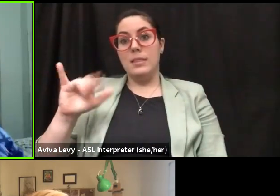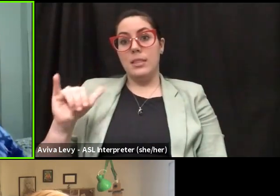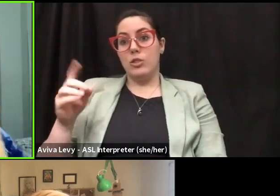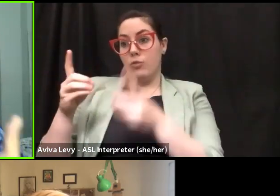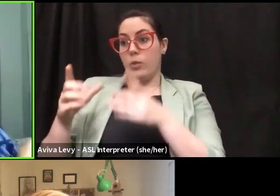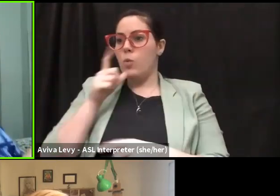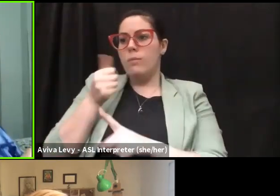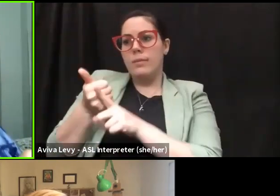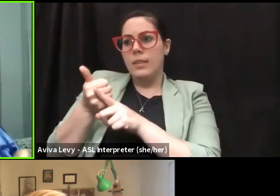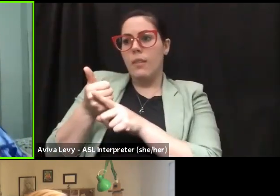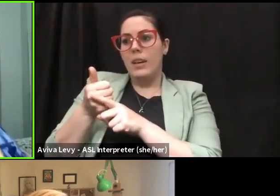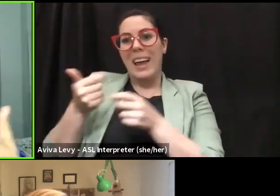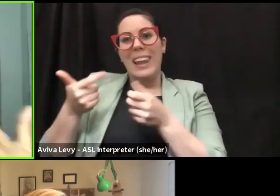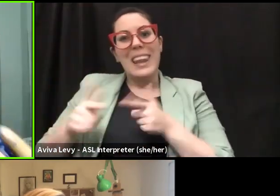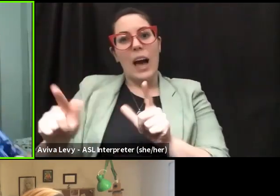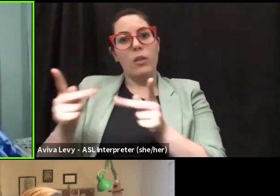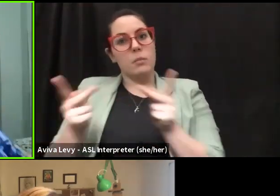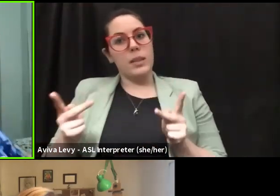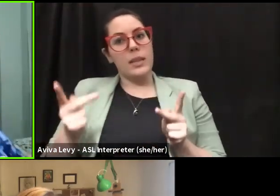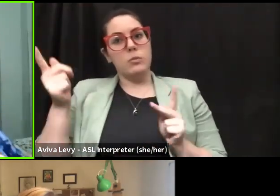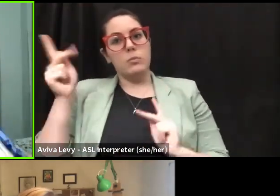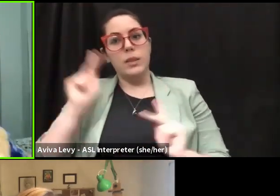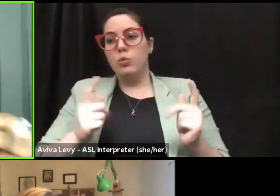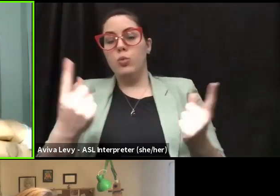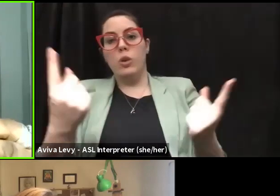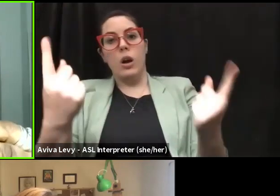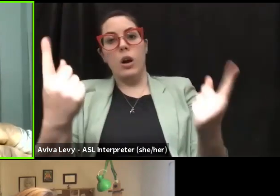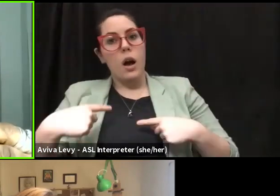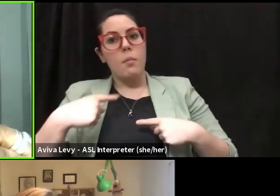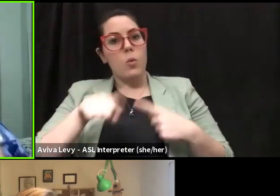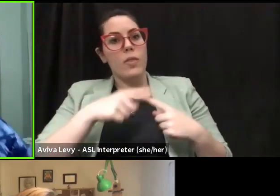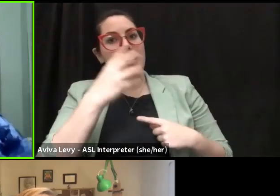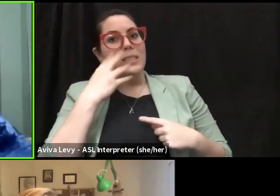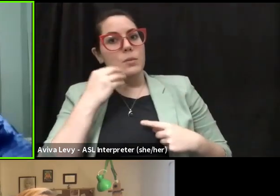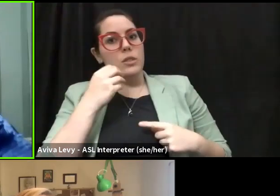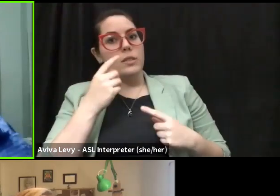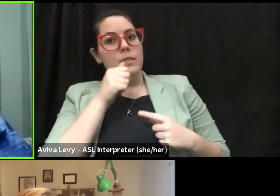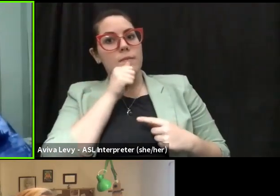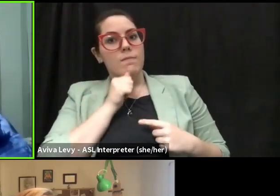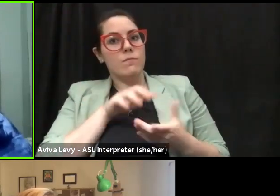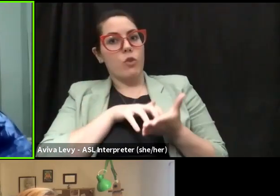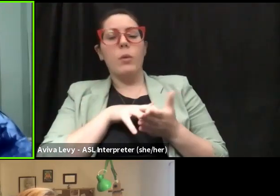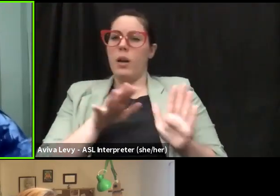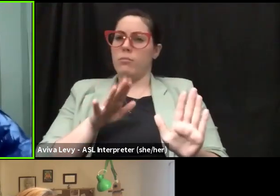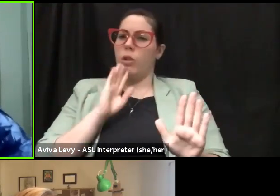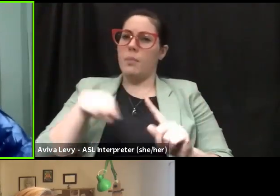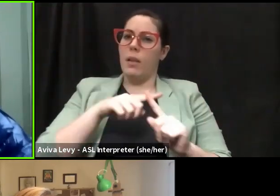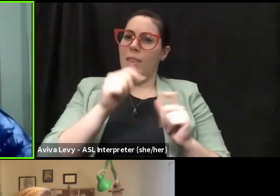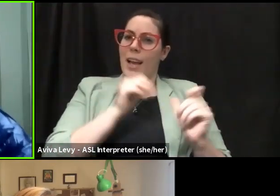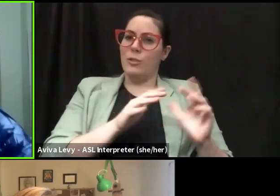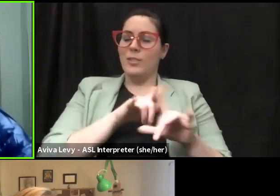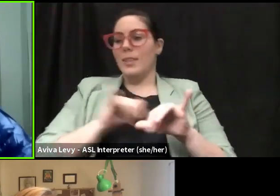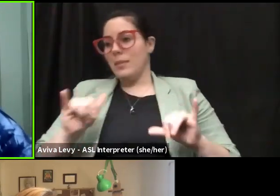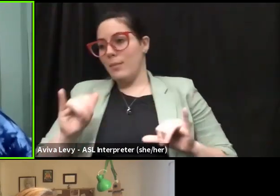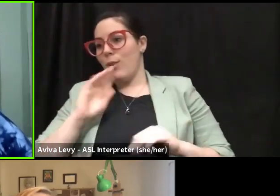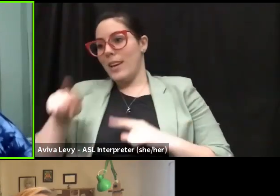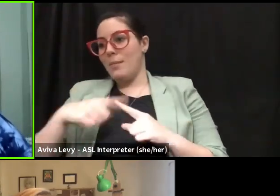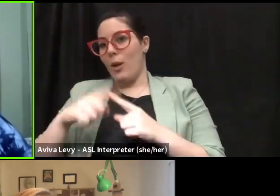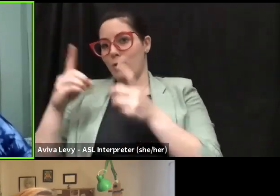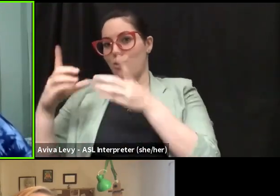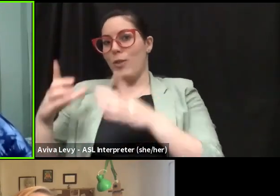space for people in the room at their most vulnerable. And I'm talking about the actors. I'm actually also talking about the directors